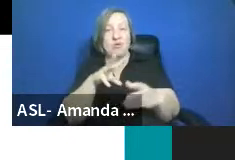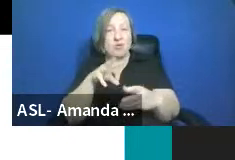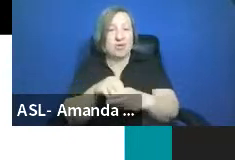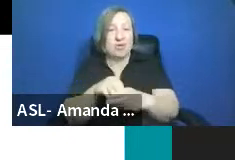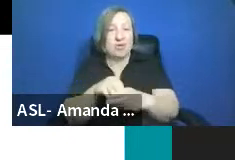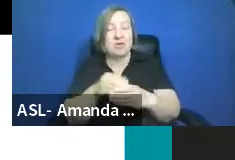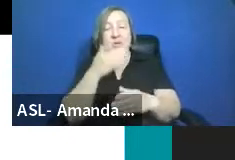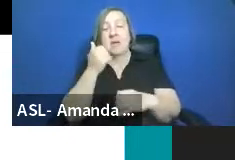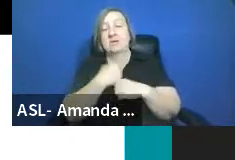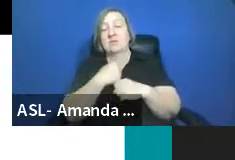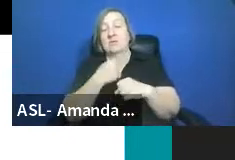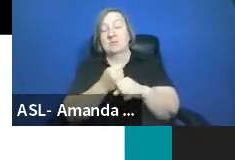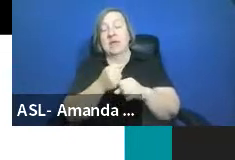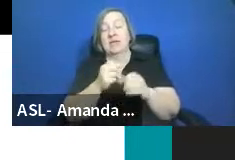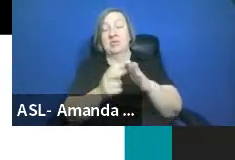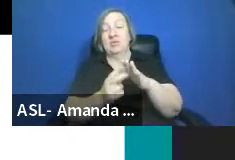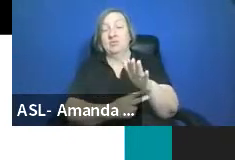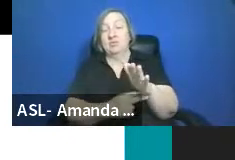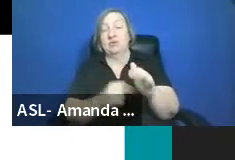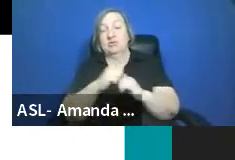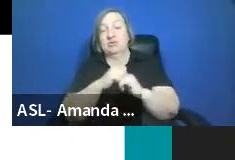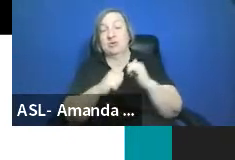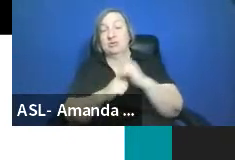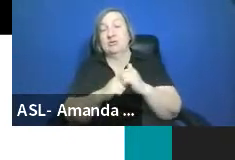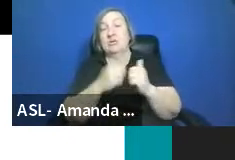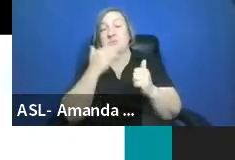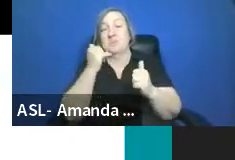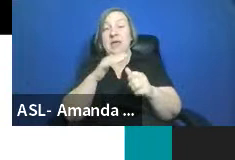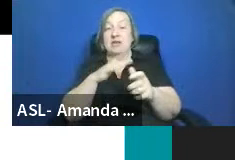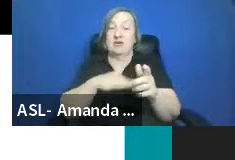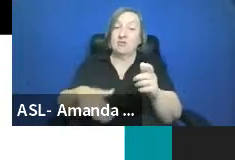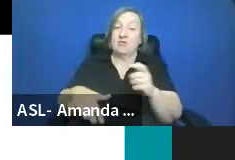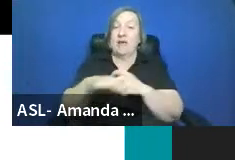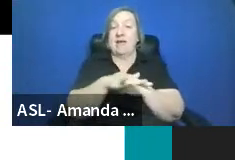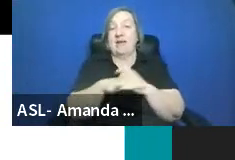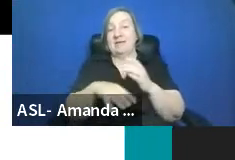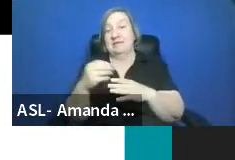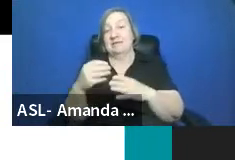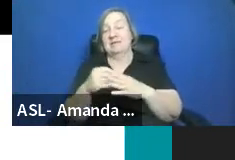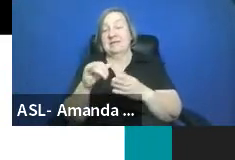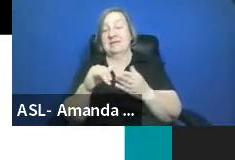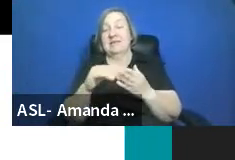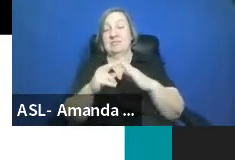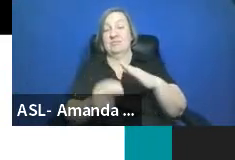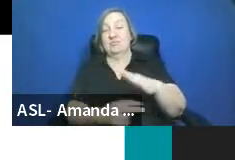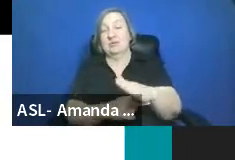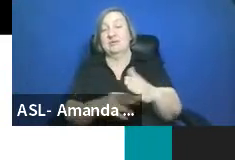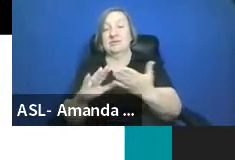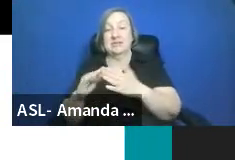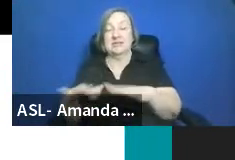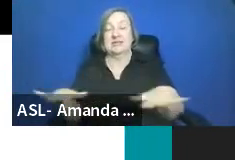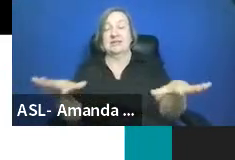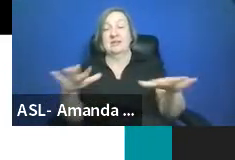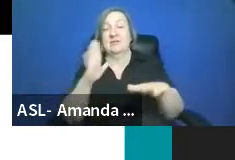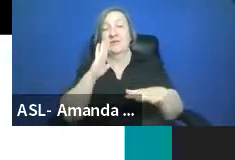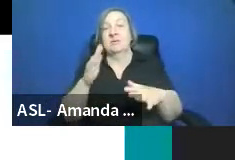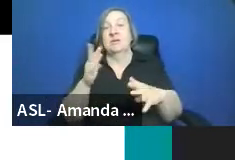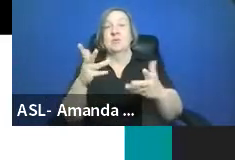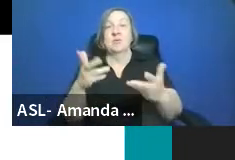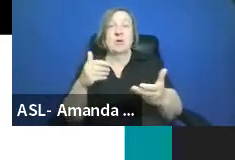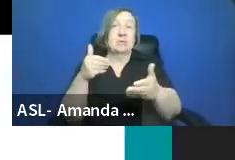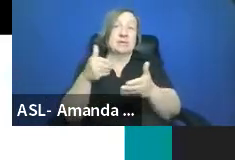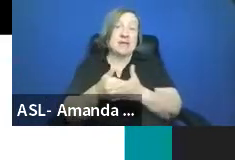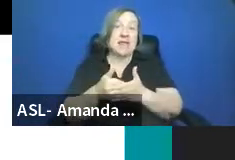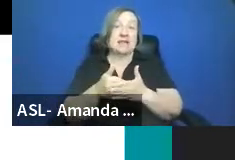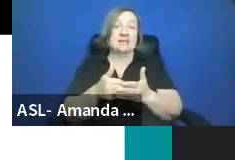bridge structure, the better the spaces around the bridge are going to be, the more inviting it is to be next to the bridge, to